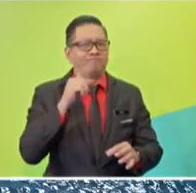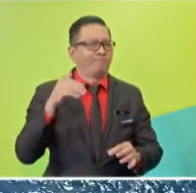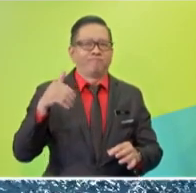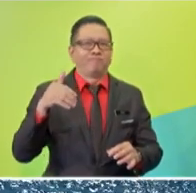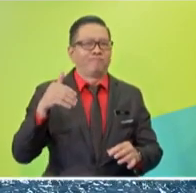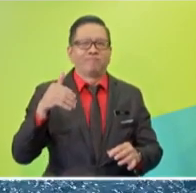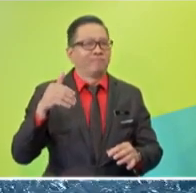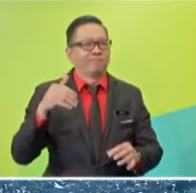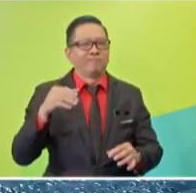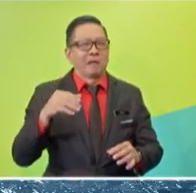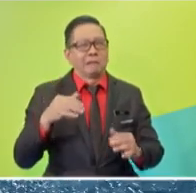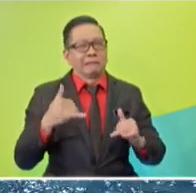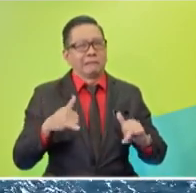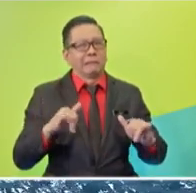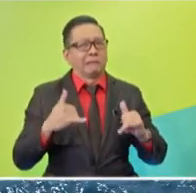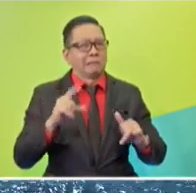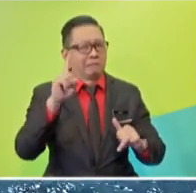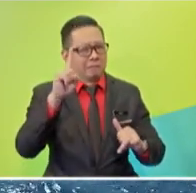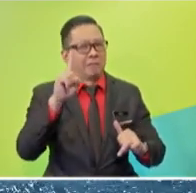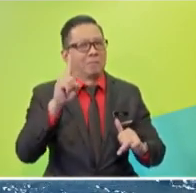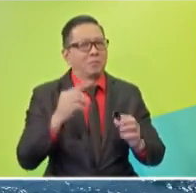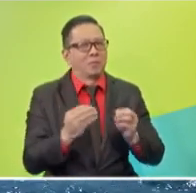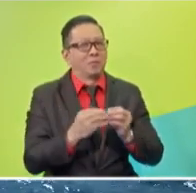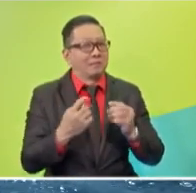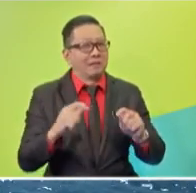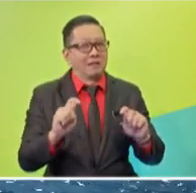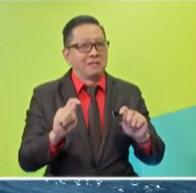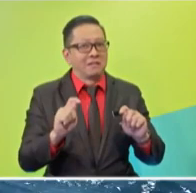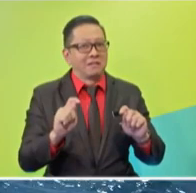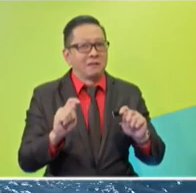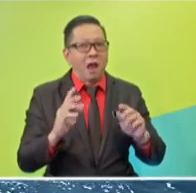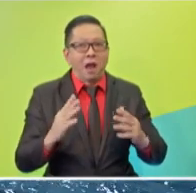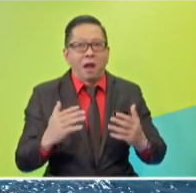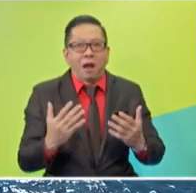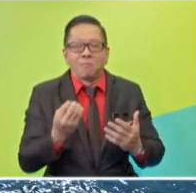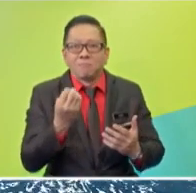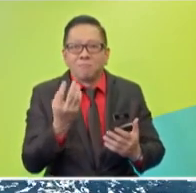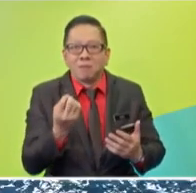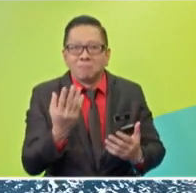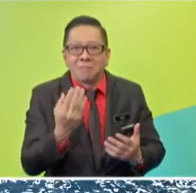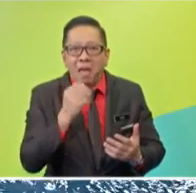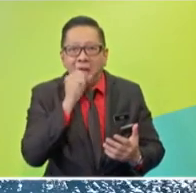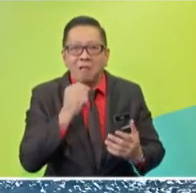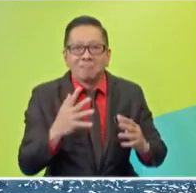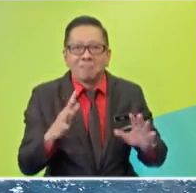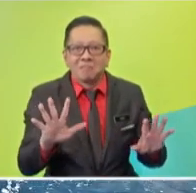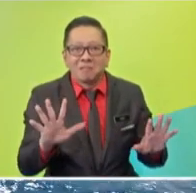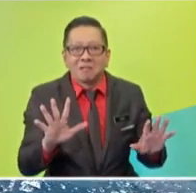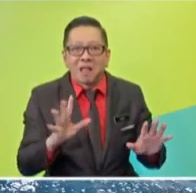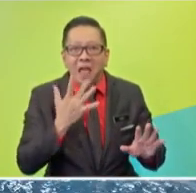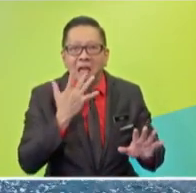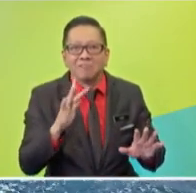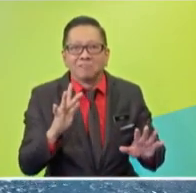haven't. I've still got one more to try. How much ice cream have you tasted since you got this